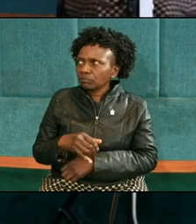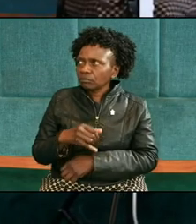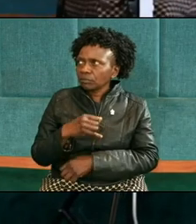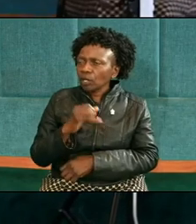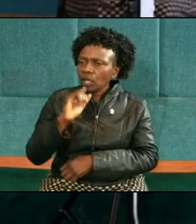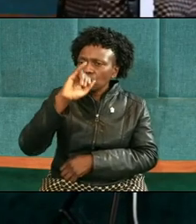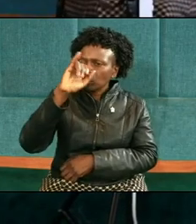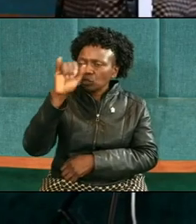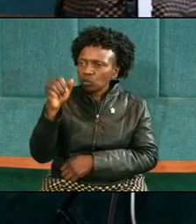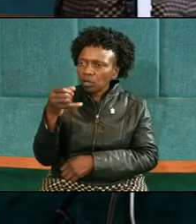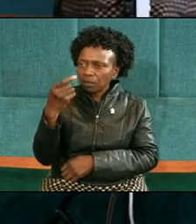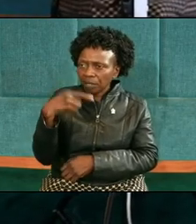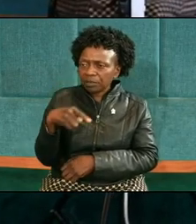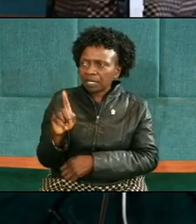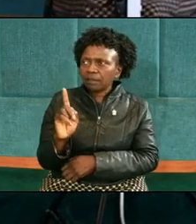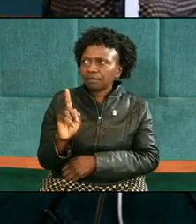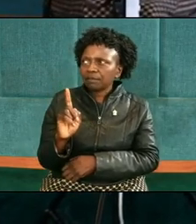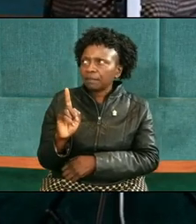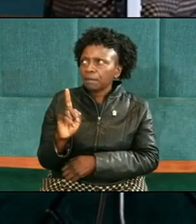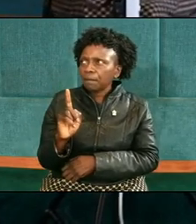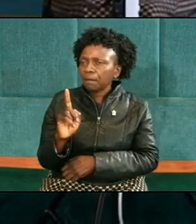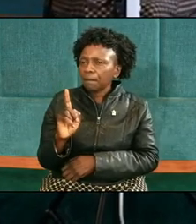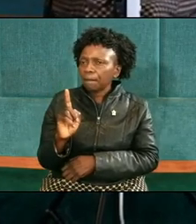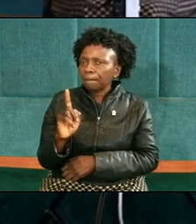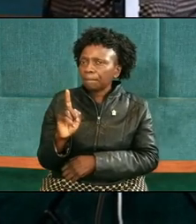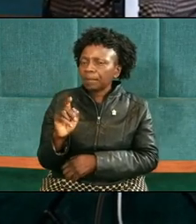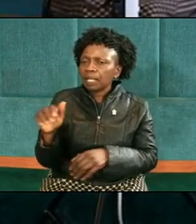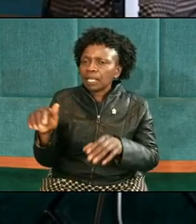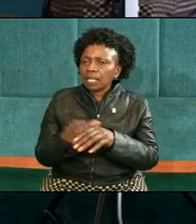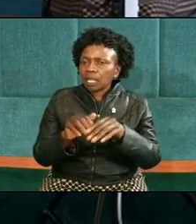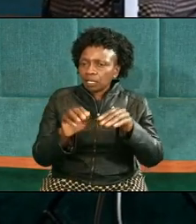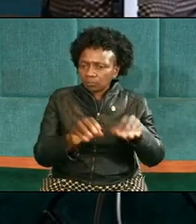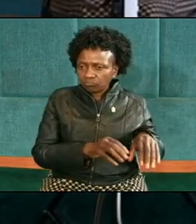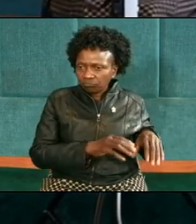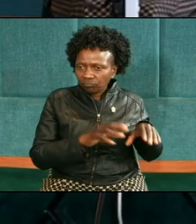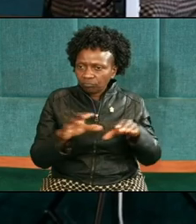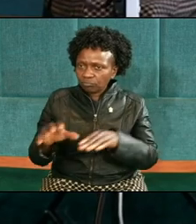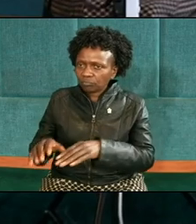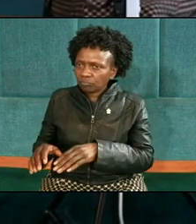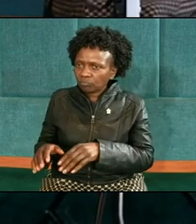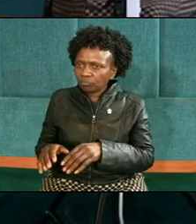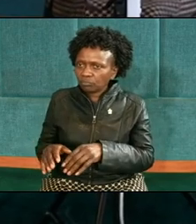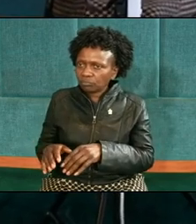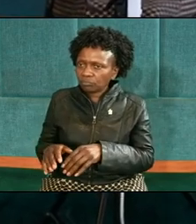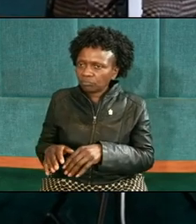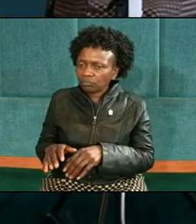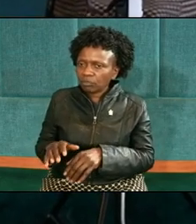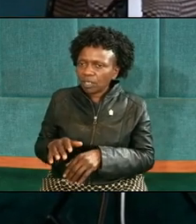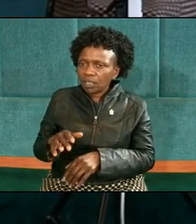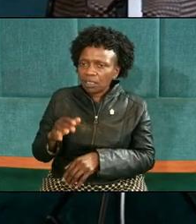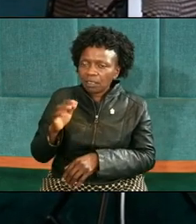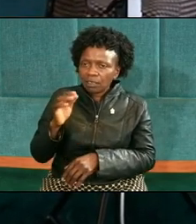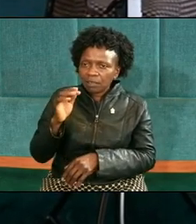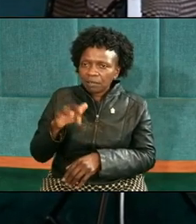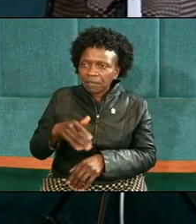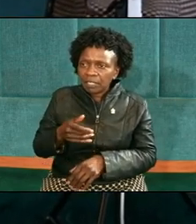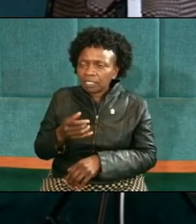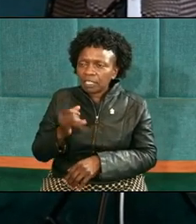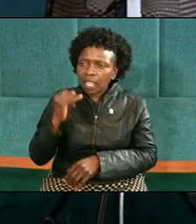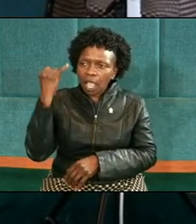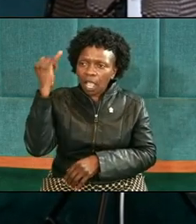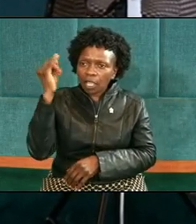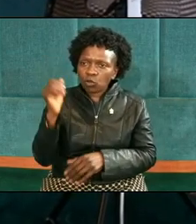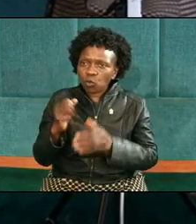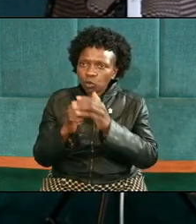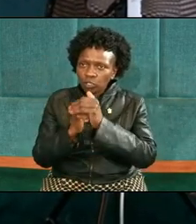Jonah found himself in a boat filled with idol worshippers. Is the church with me?